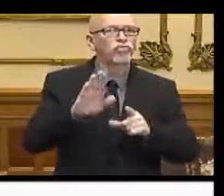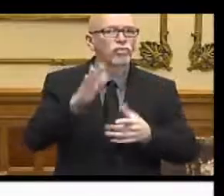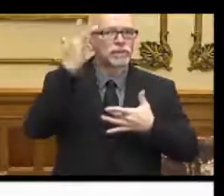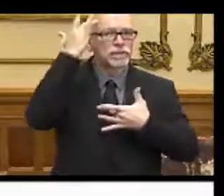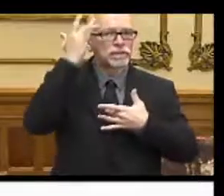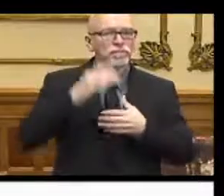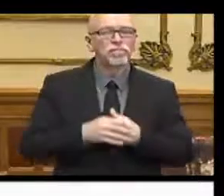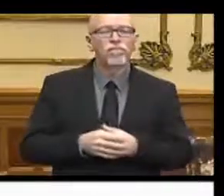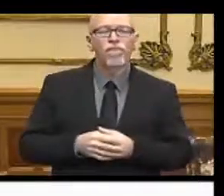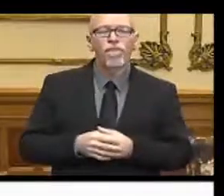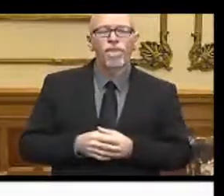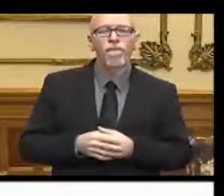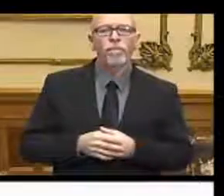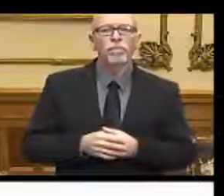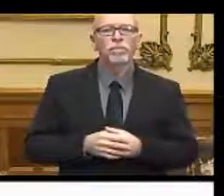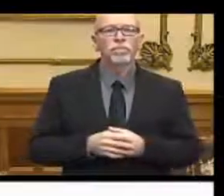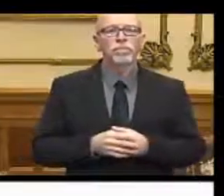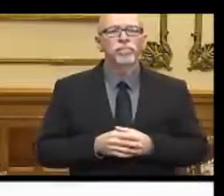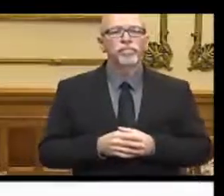disease.